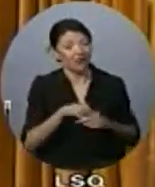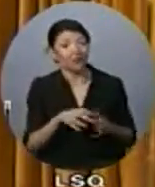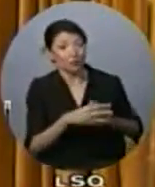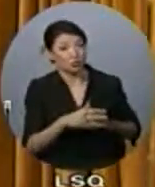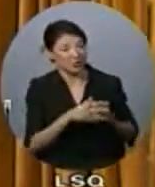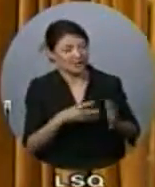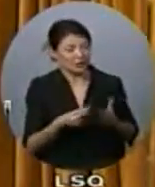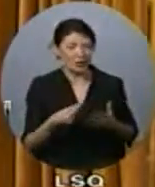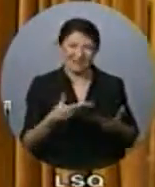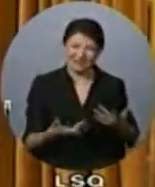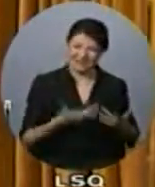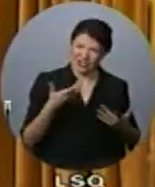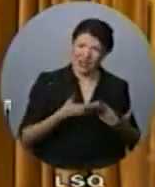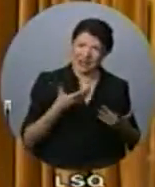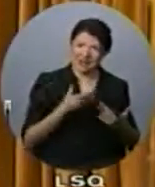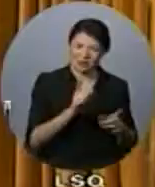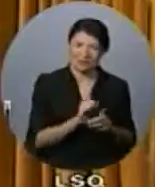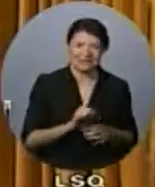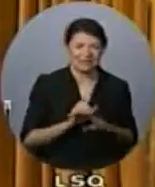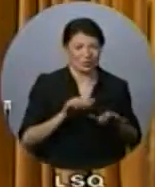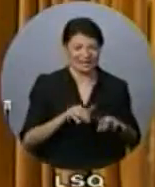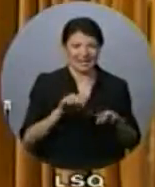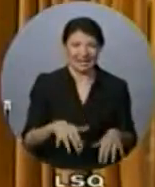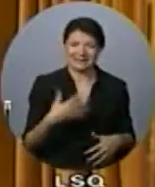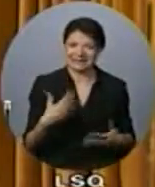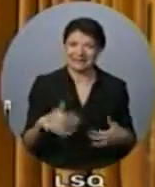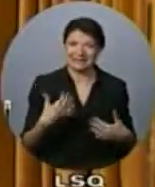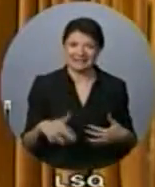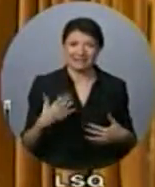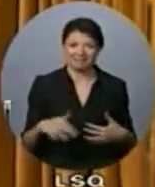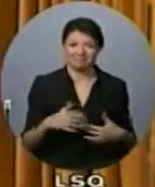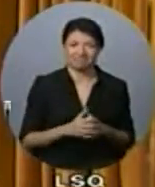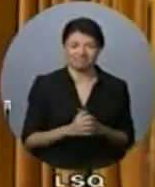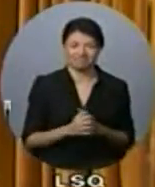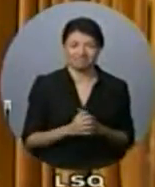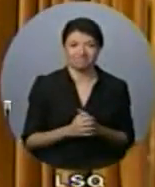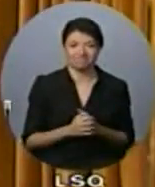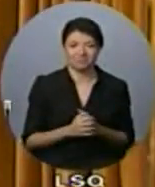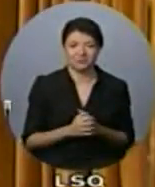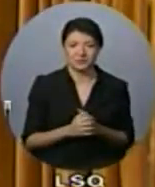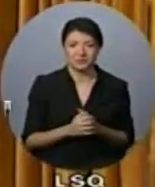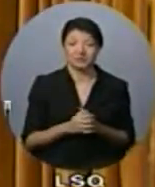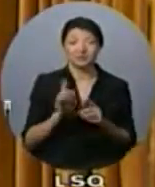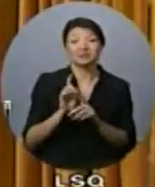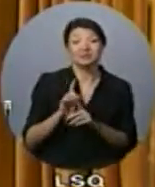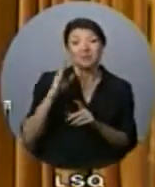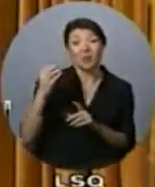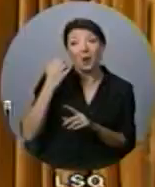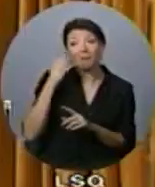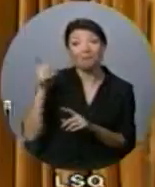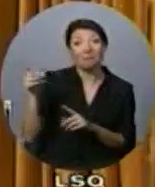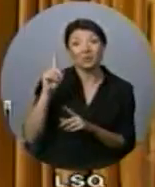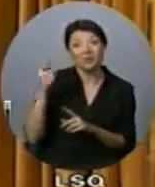European governments that ran massive deficits that will all be a challenge for Canada well the NDP disappointingly wants to engage in